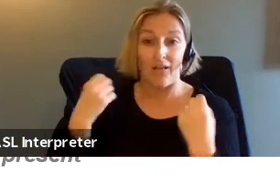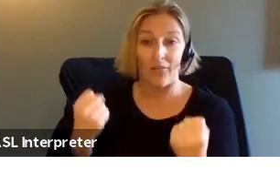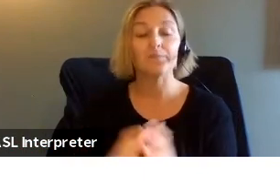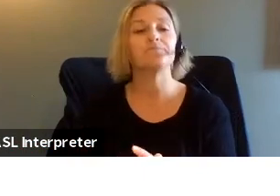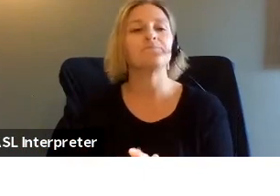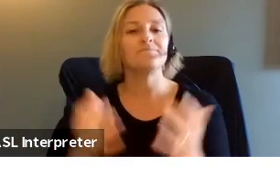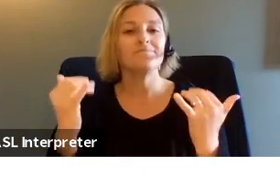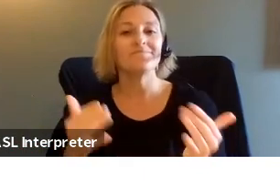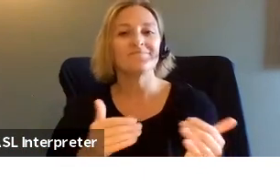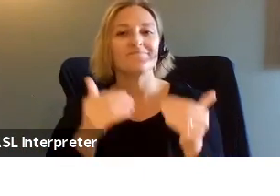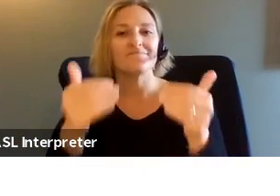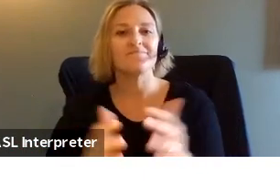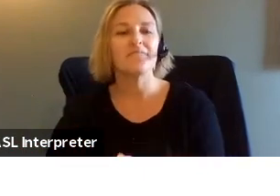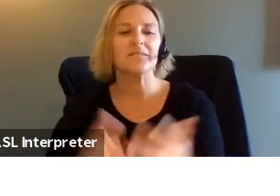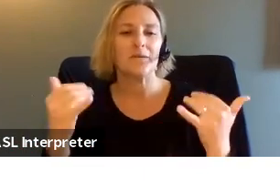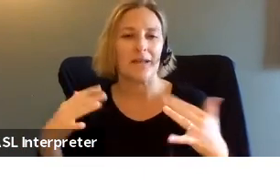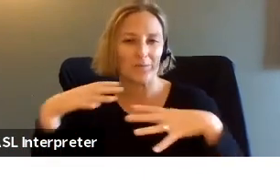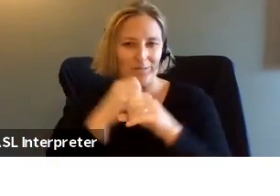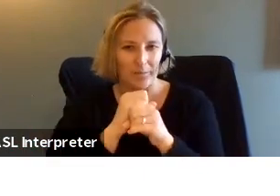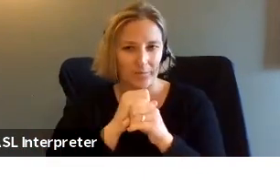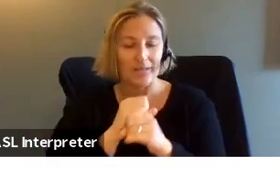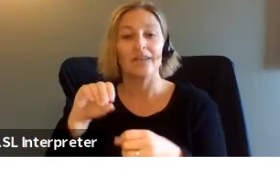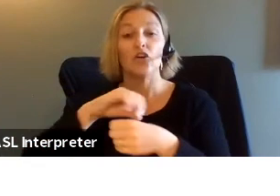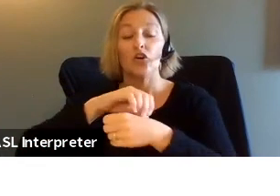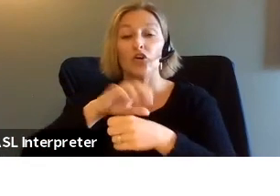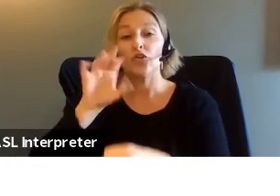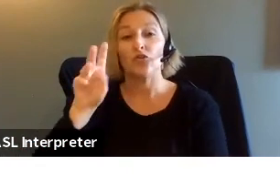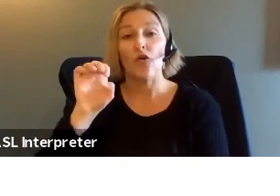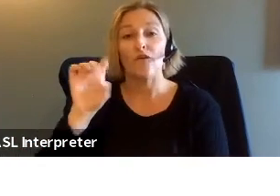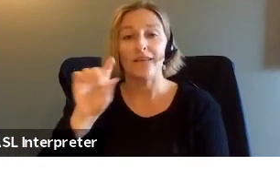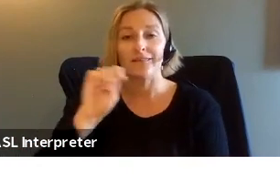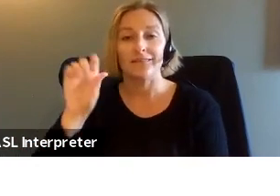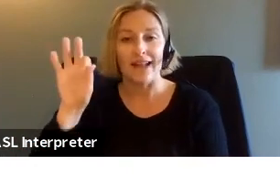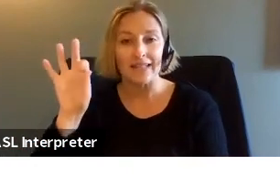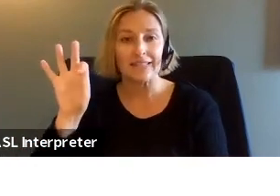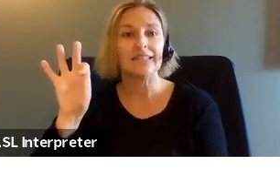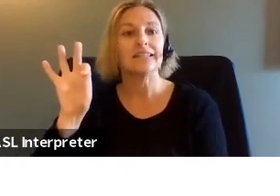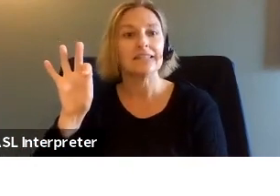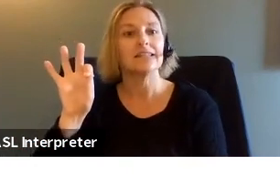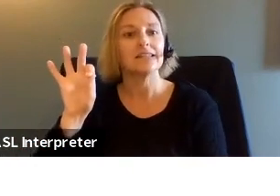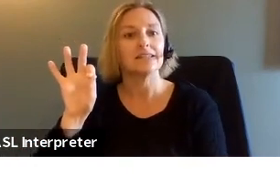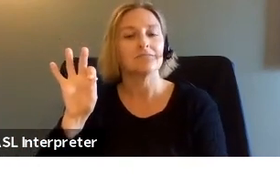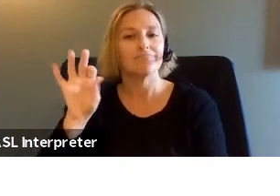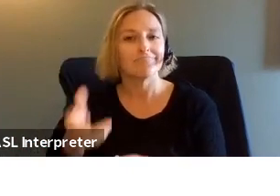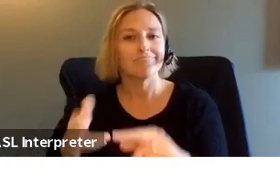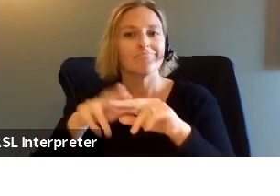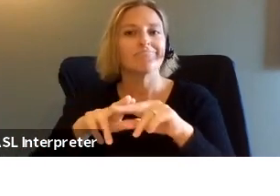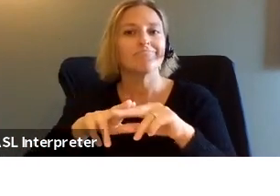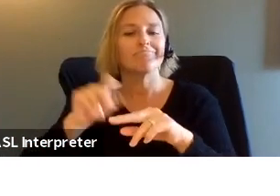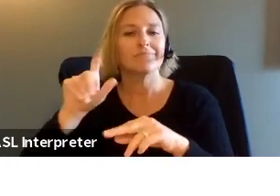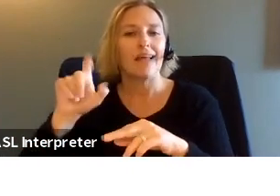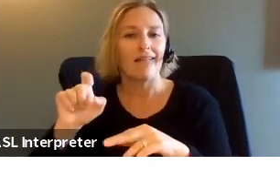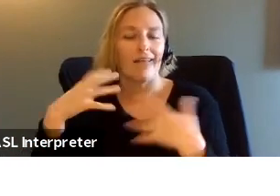Next slide. So in summary, COVID-19 catalyzed the telehealth expansion, facilitating access to care for